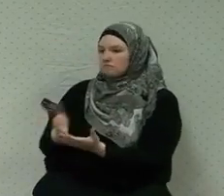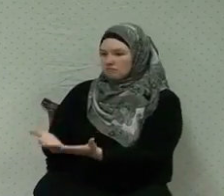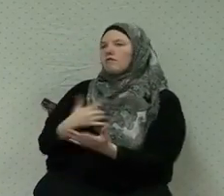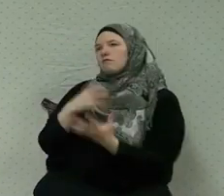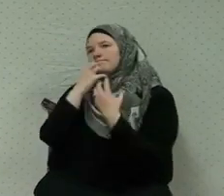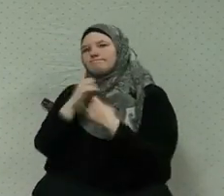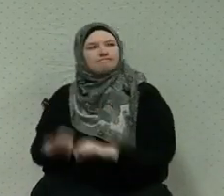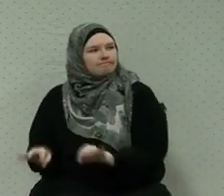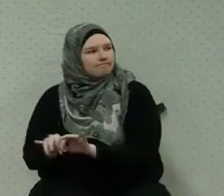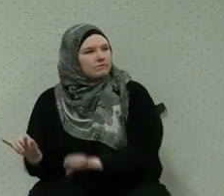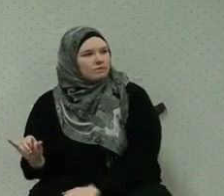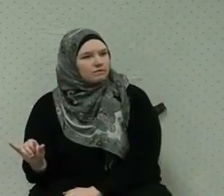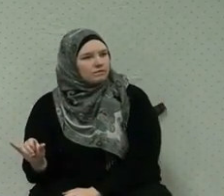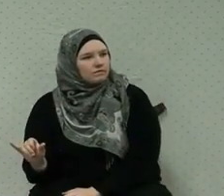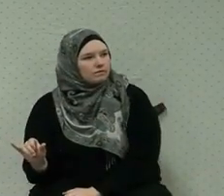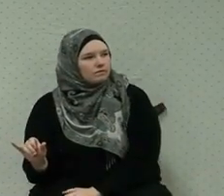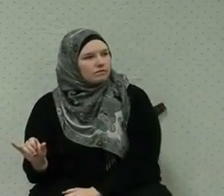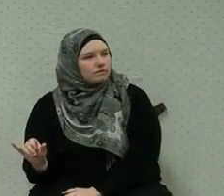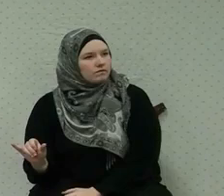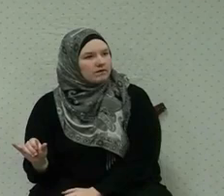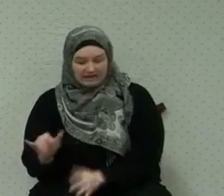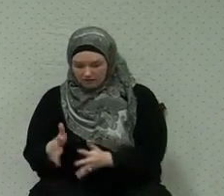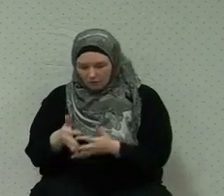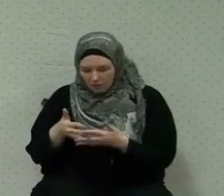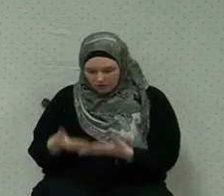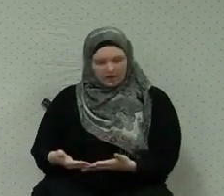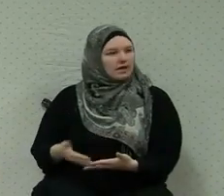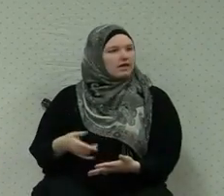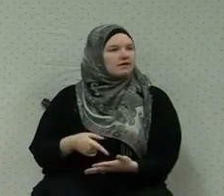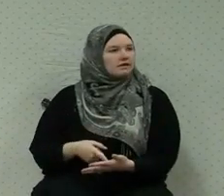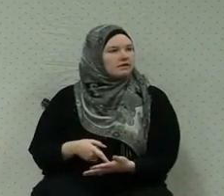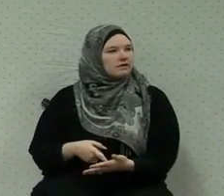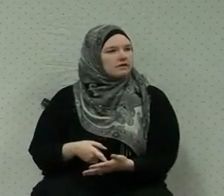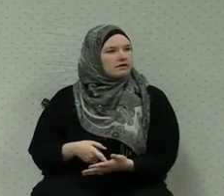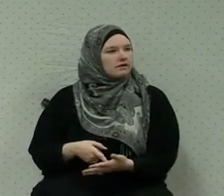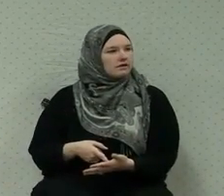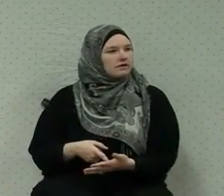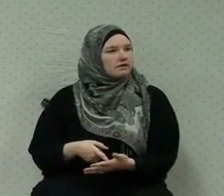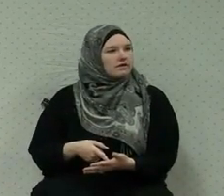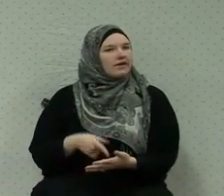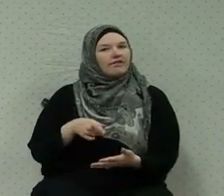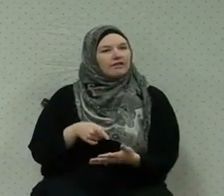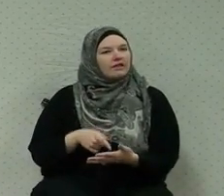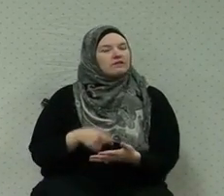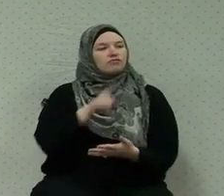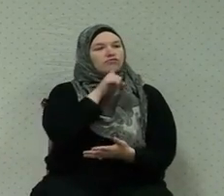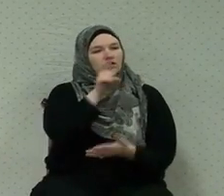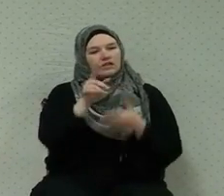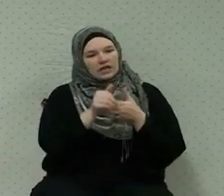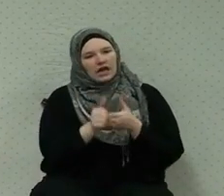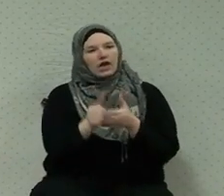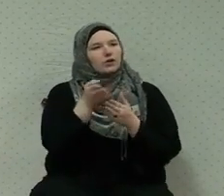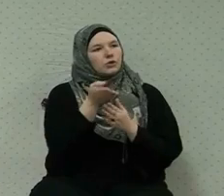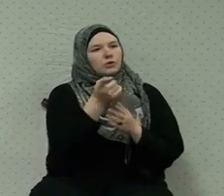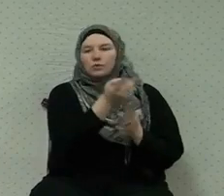Allah gives us this Quran. It is a day and night goggle. It shows you